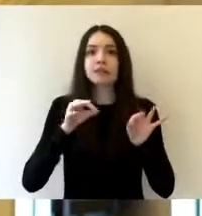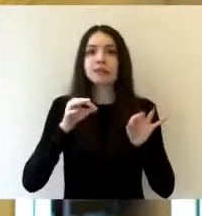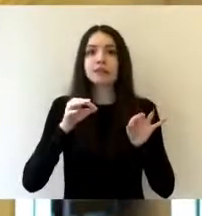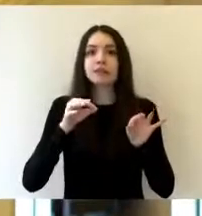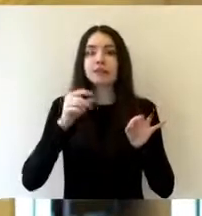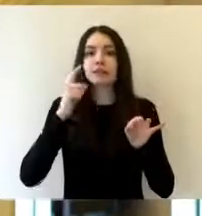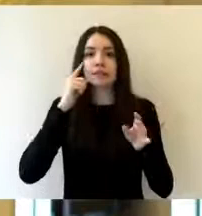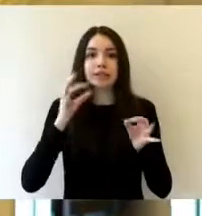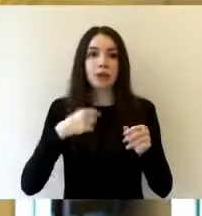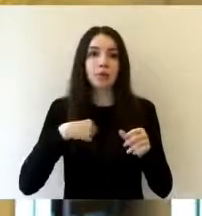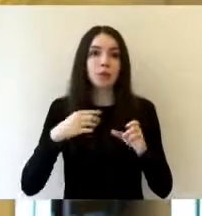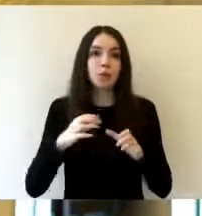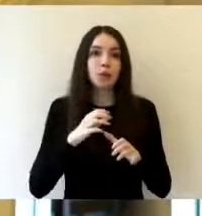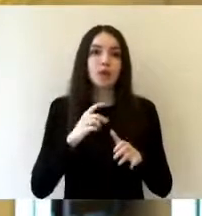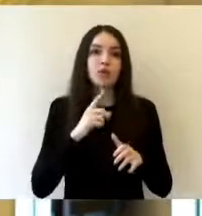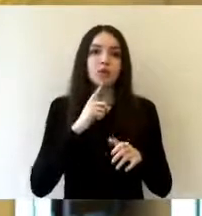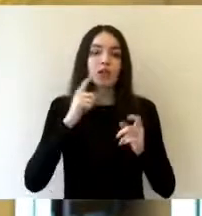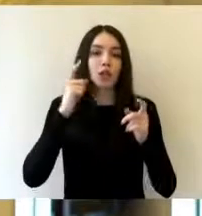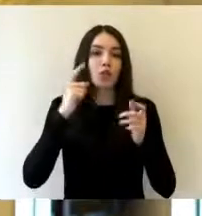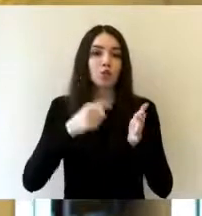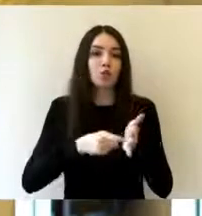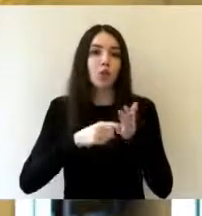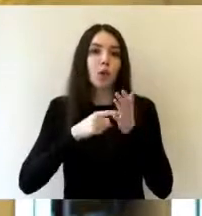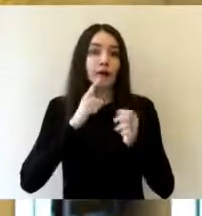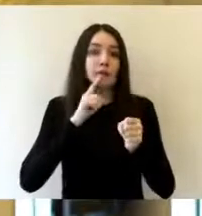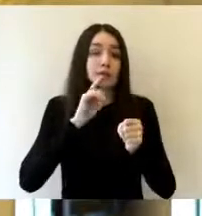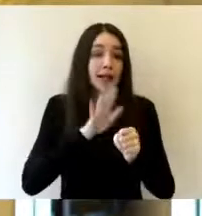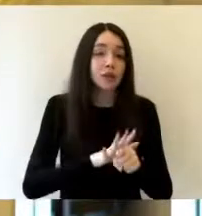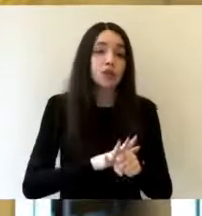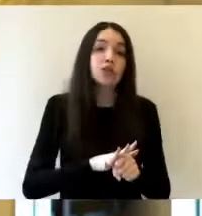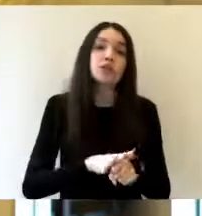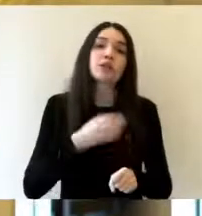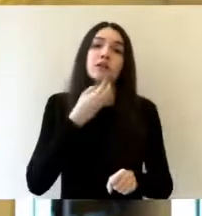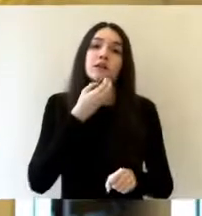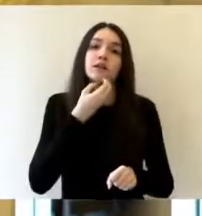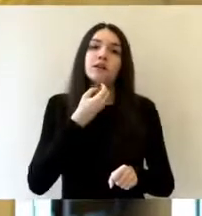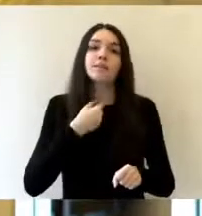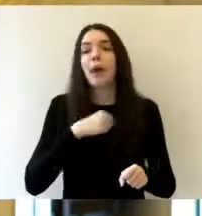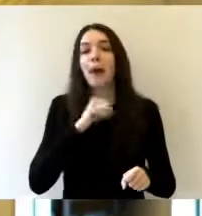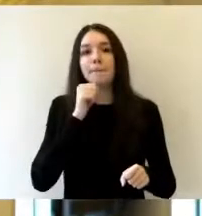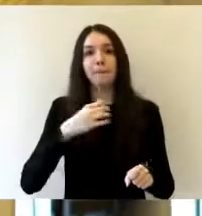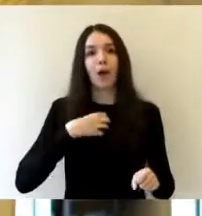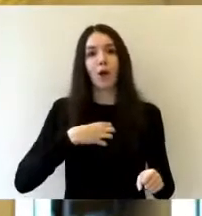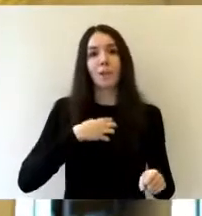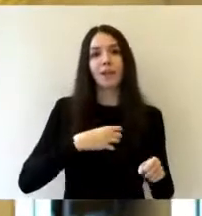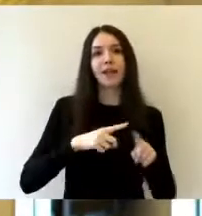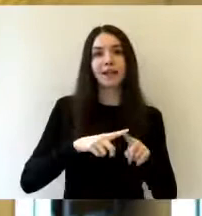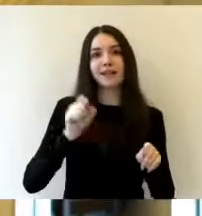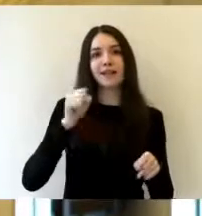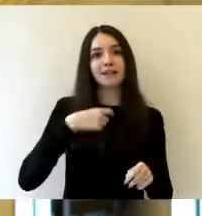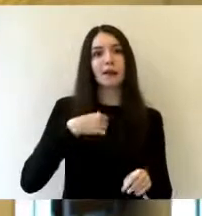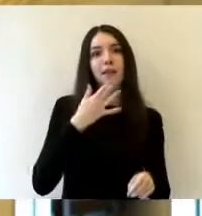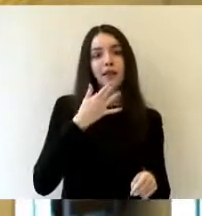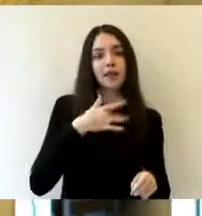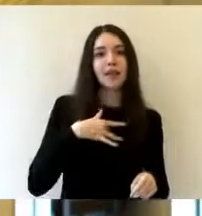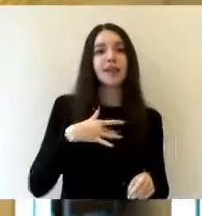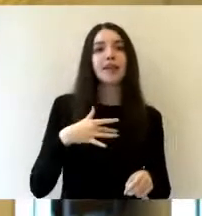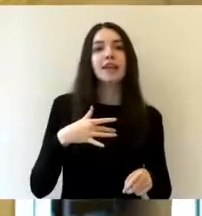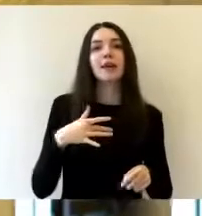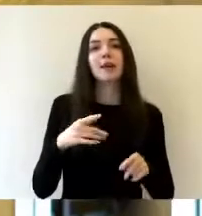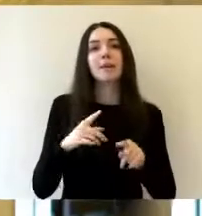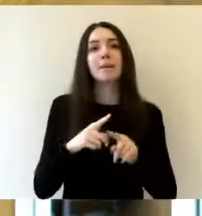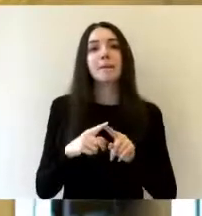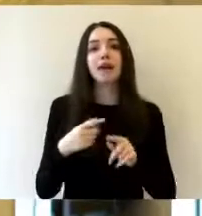vacation to do it. And again, I've been super lucky. It sounds like I'm complaining, but I'm not. but I've just got a lot of